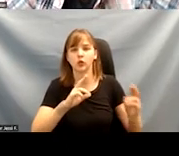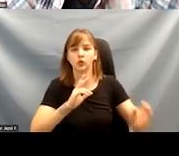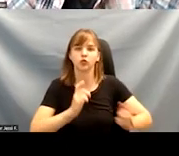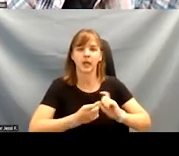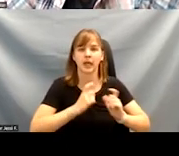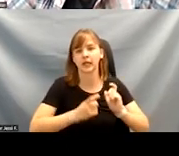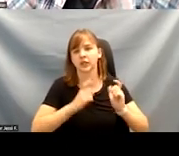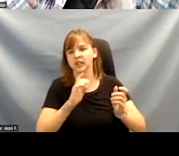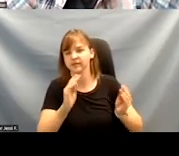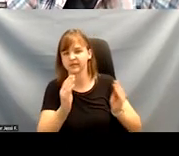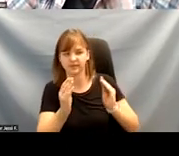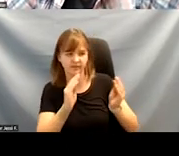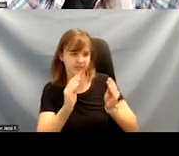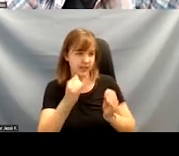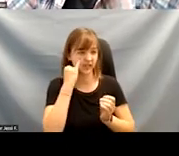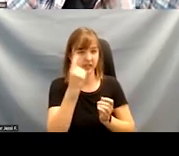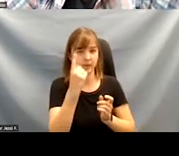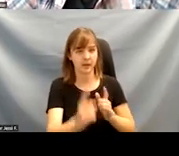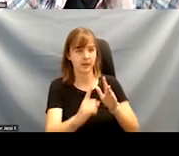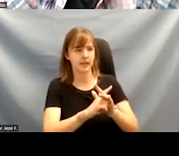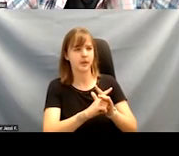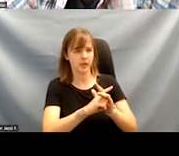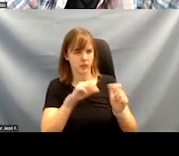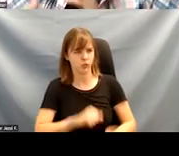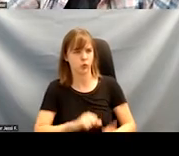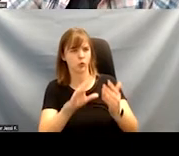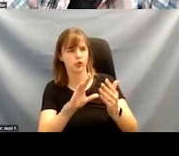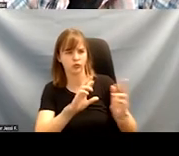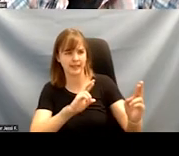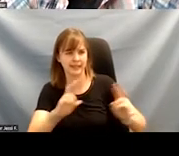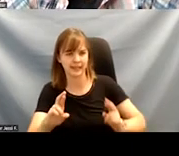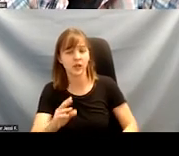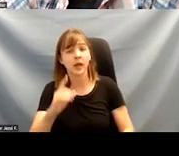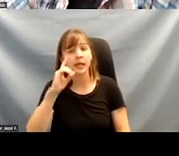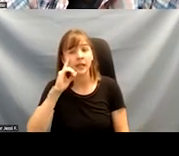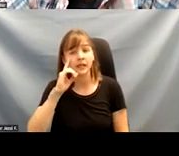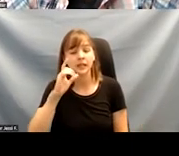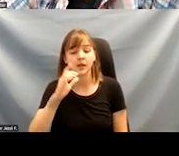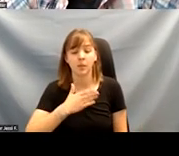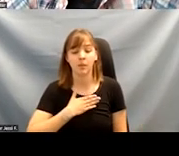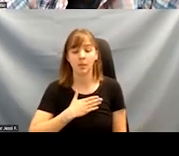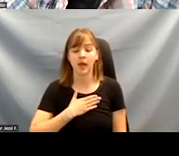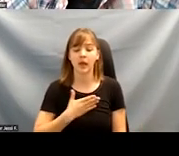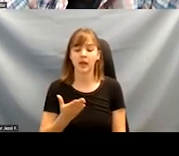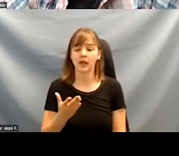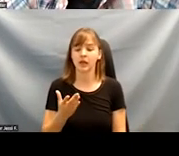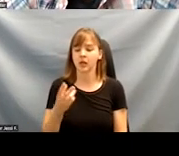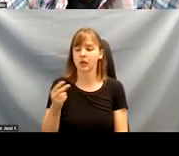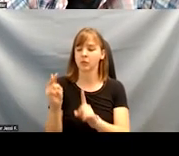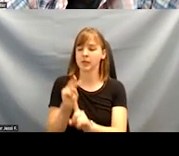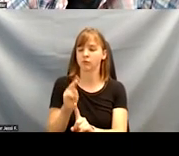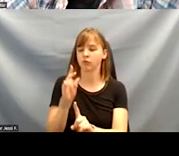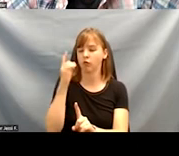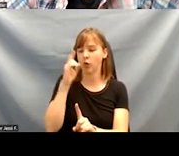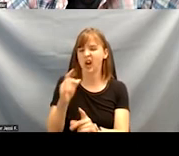business scaling, wherever you have to be agile. But I think that my relationship to hustle has changed. I think that the